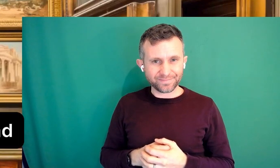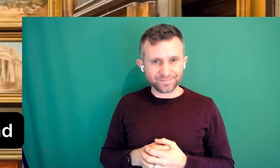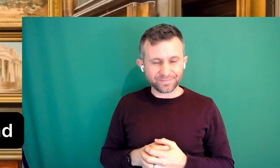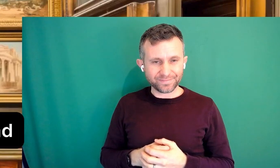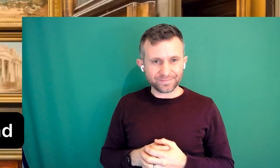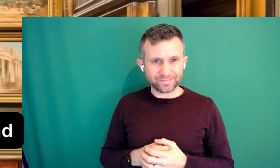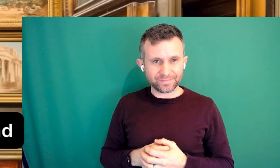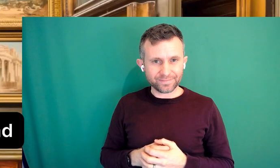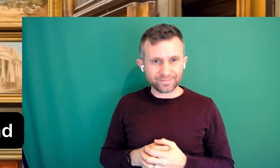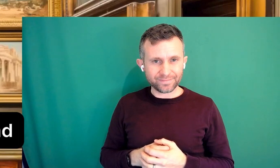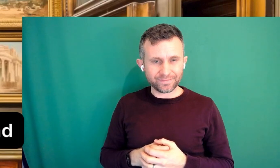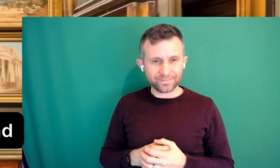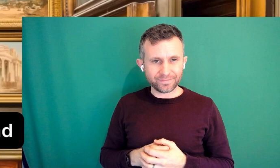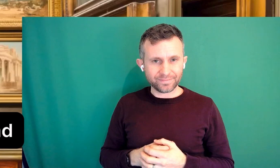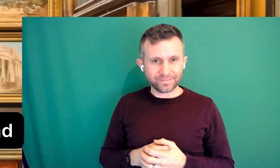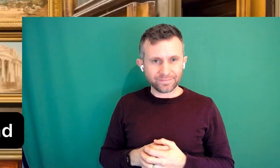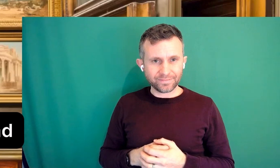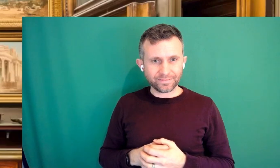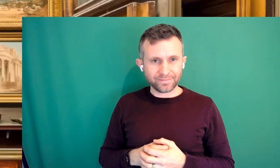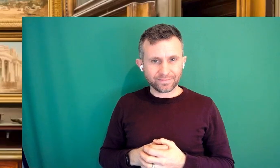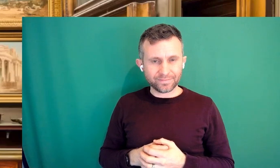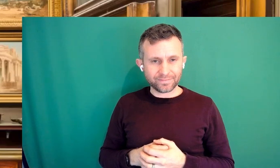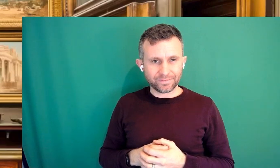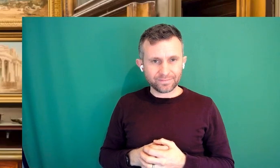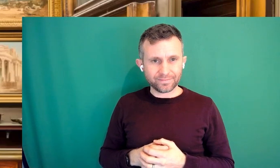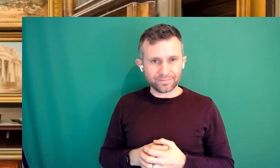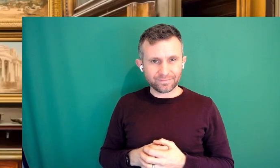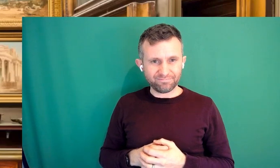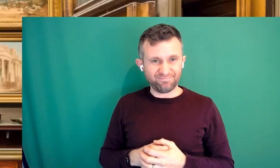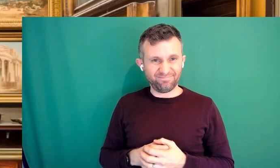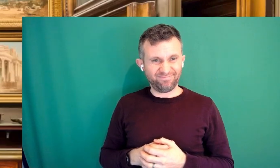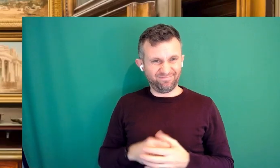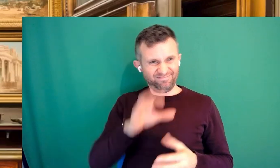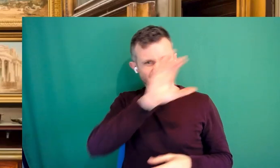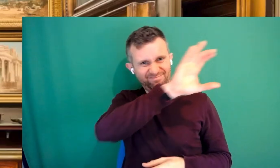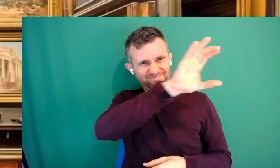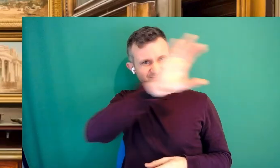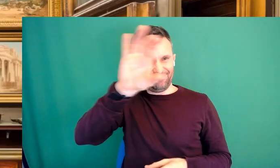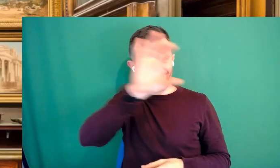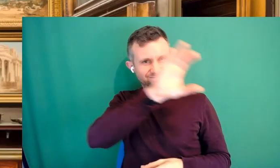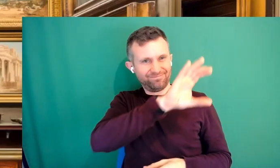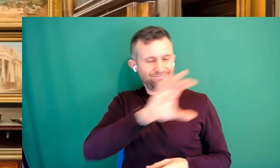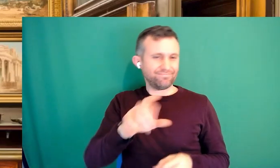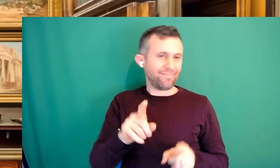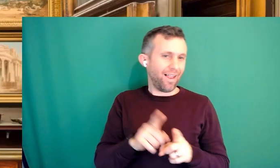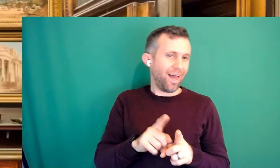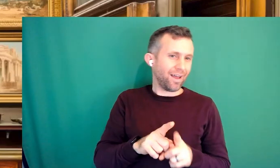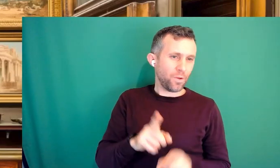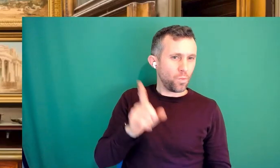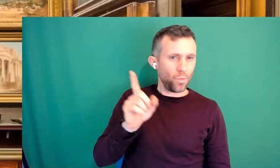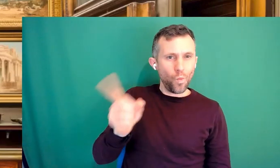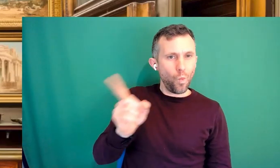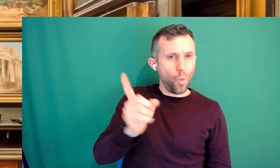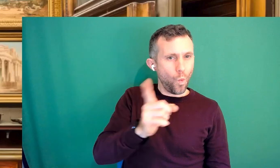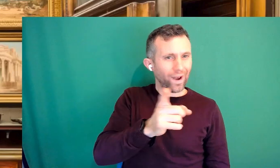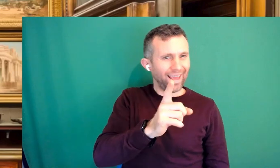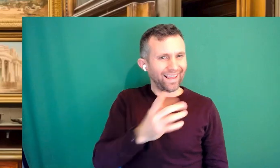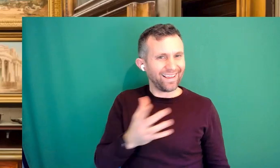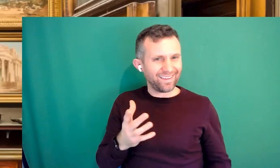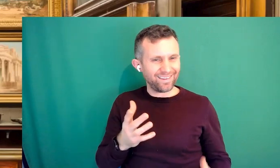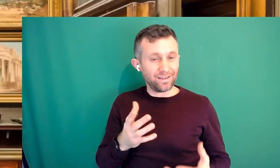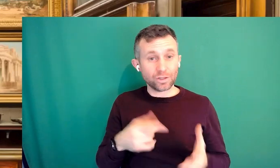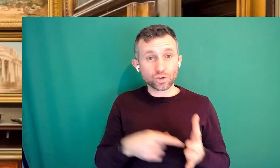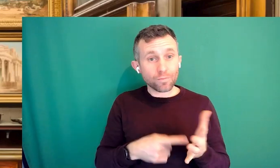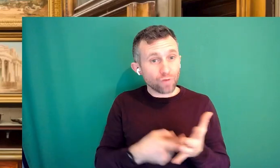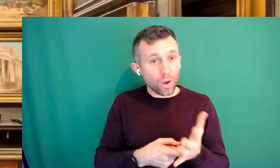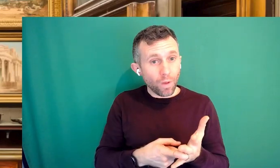a model for Soane's Bank of England, as if Soane is offering it to her as a gift.